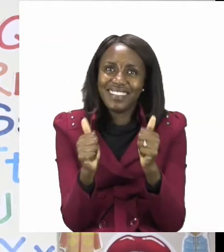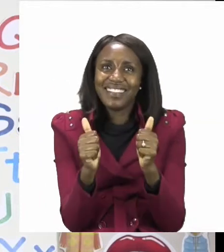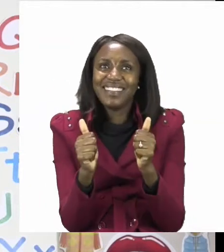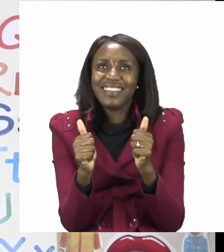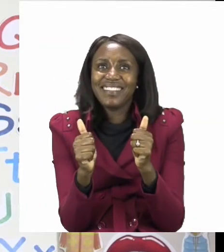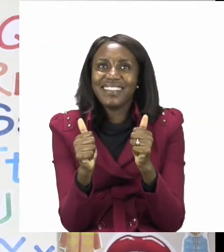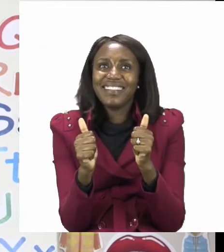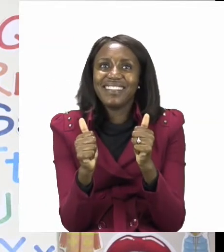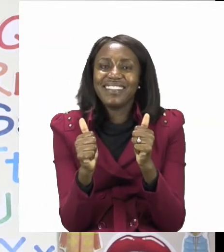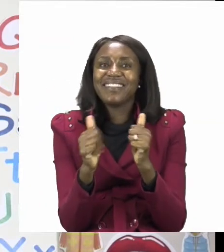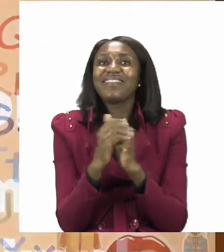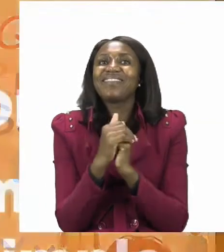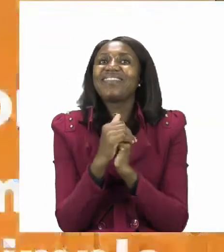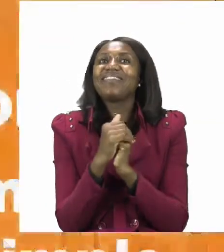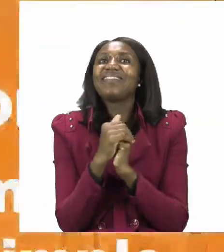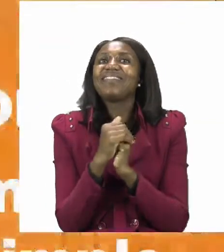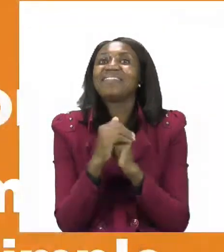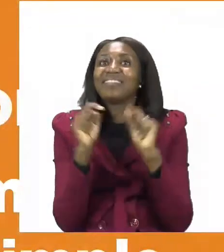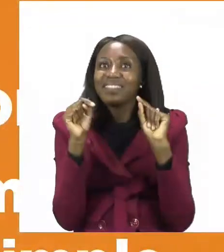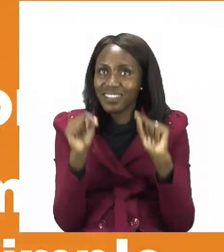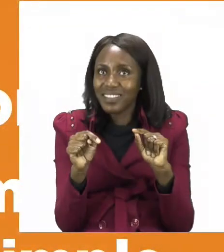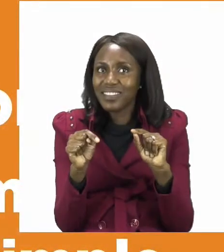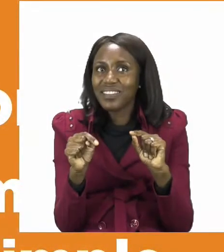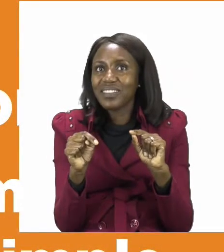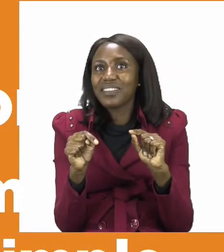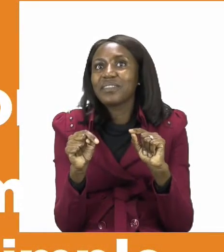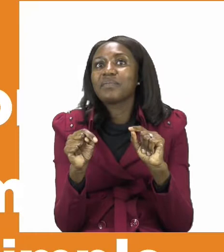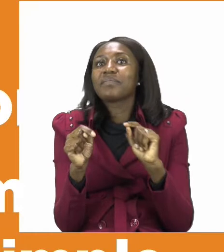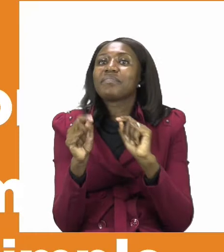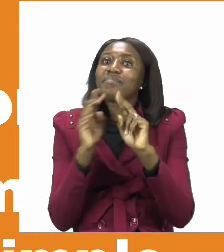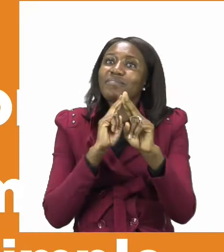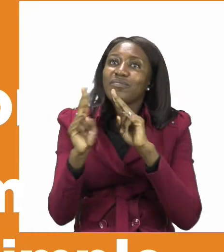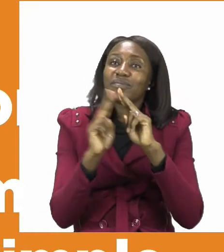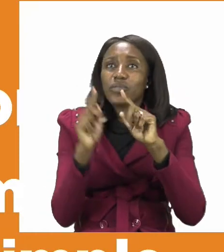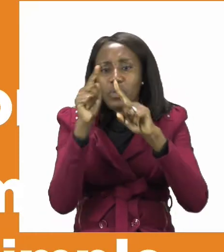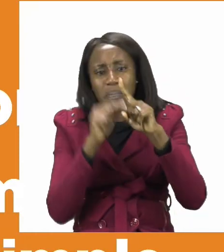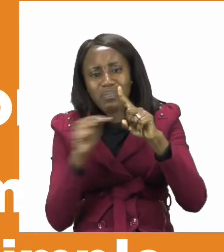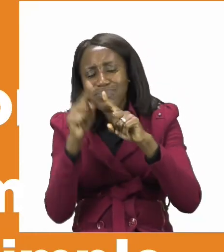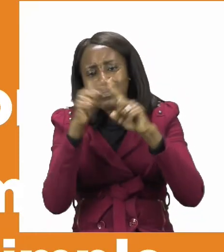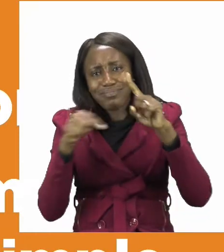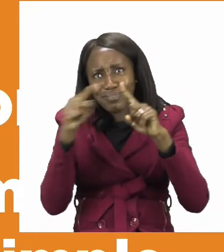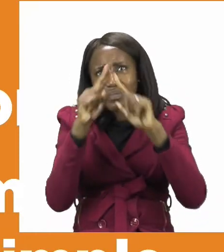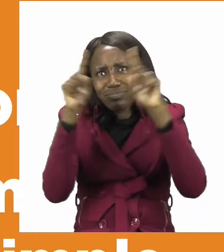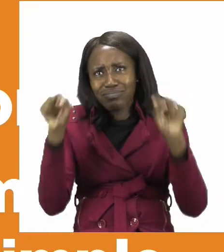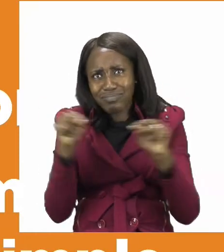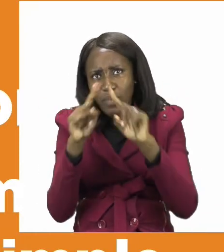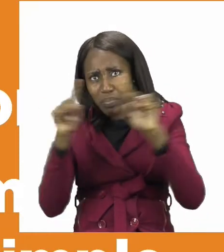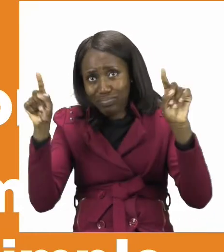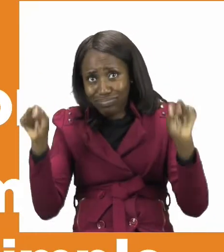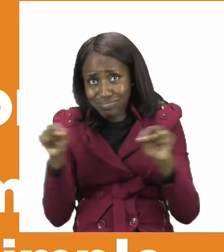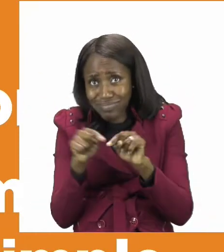Yay! Good job, everyone! For today's lesson, we will be doing